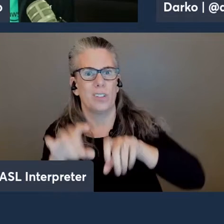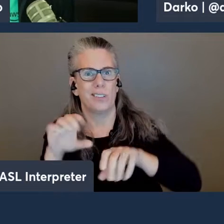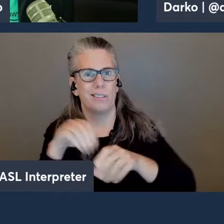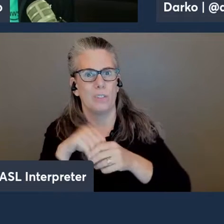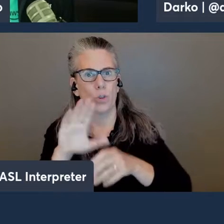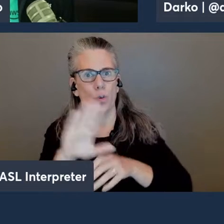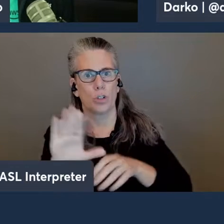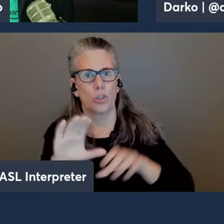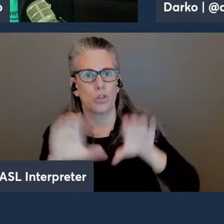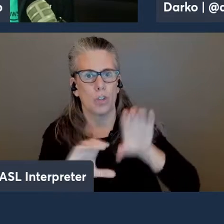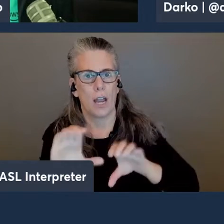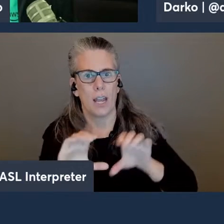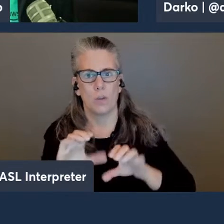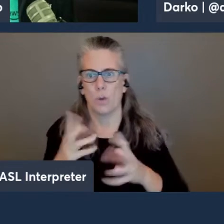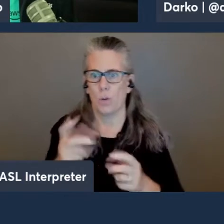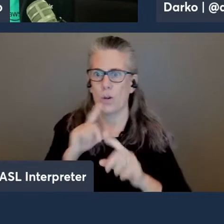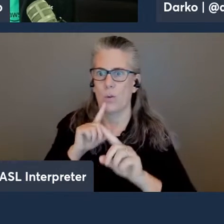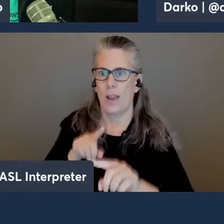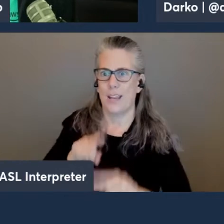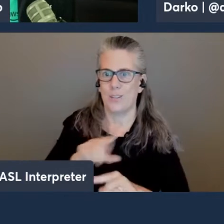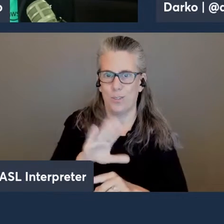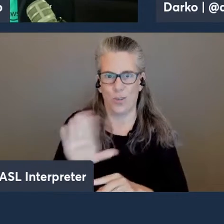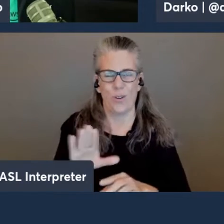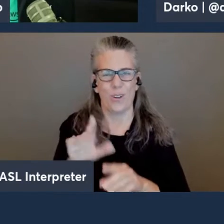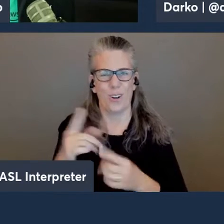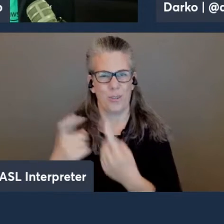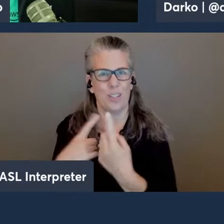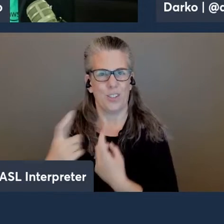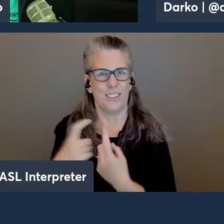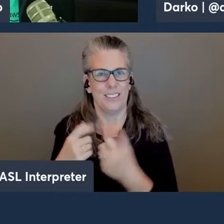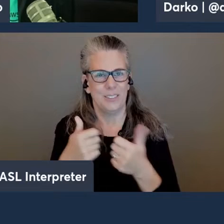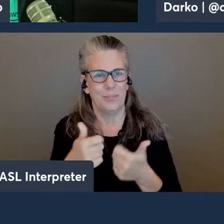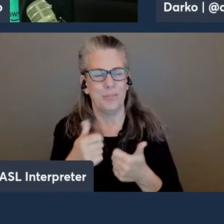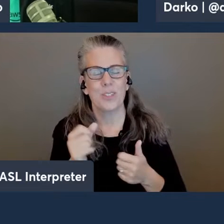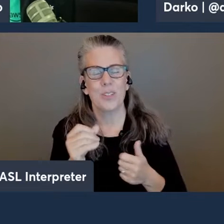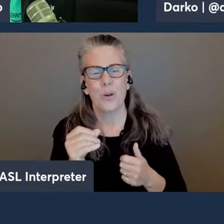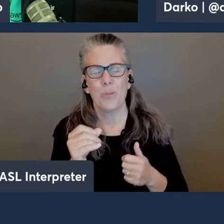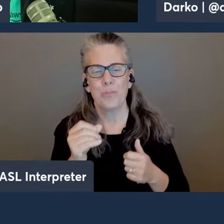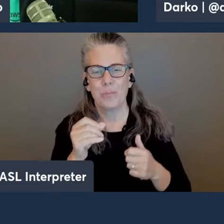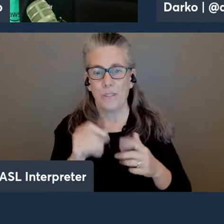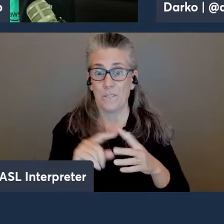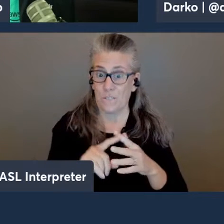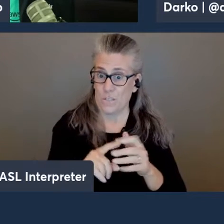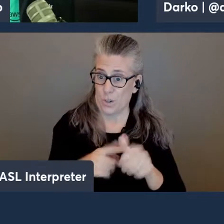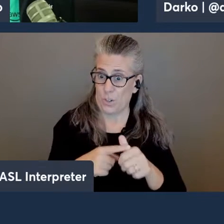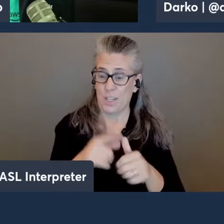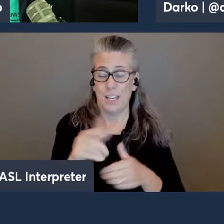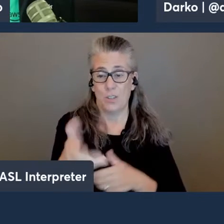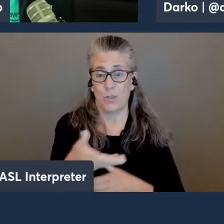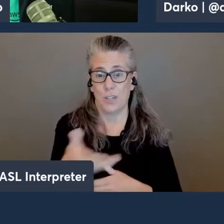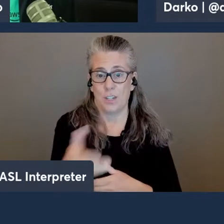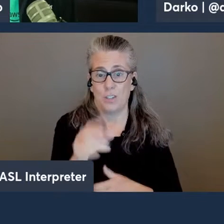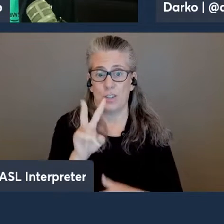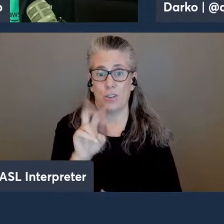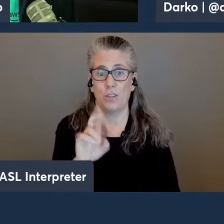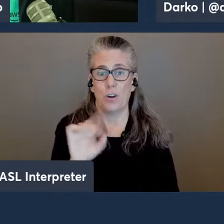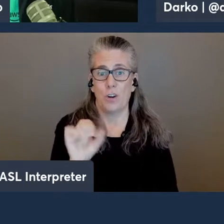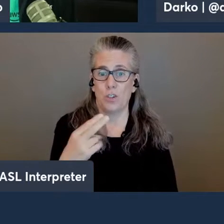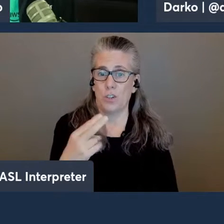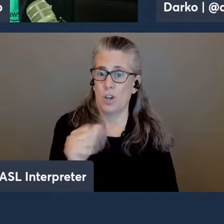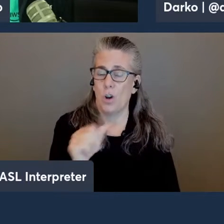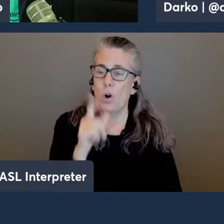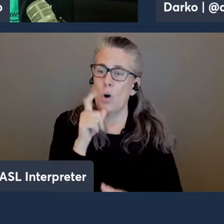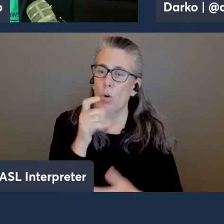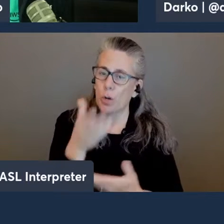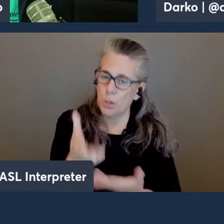We would love to help and answer those things. And let's kick it off with introductions. Varsha, tell us who you are and what do